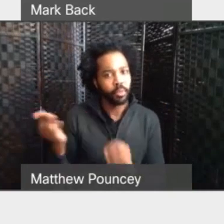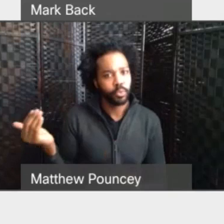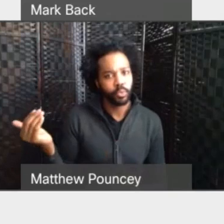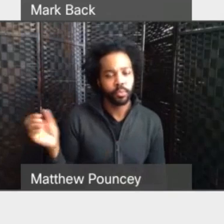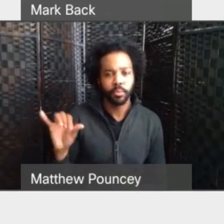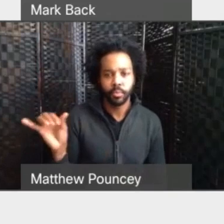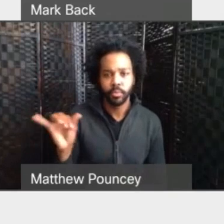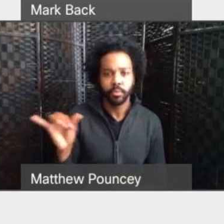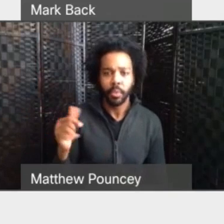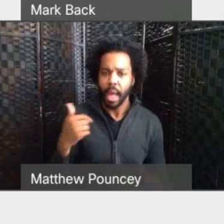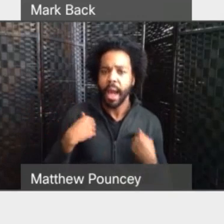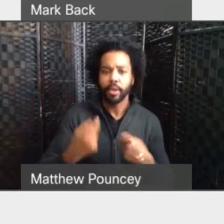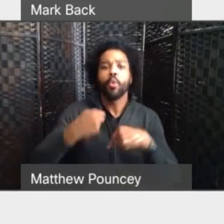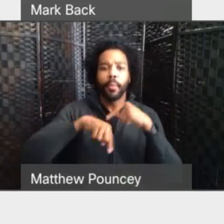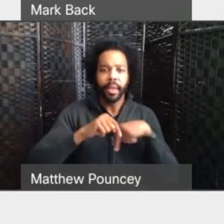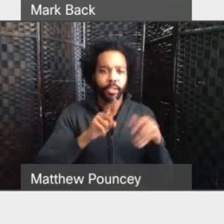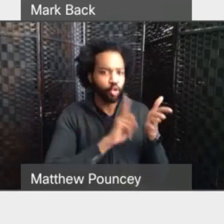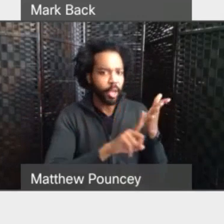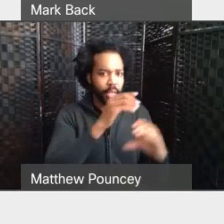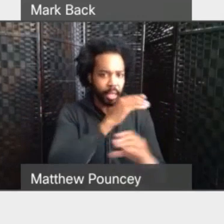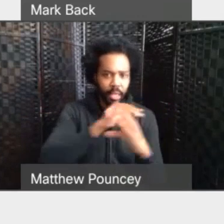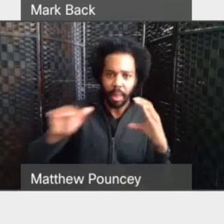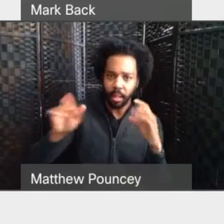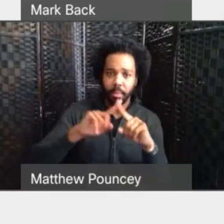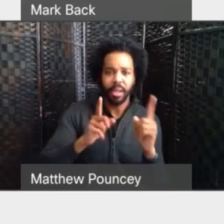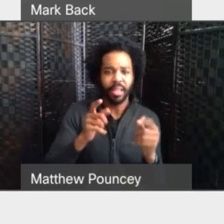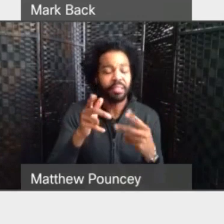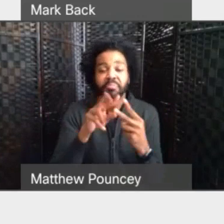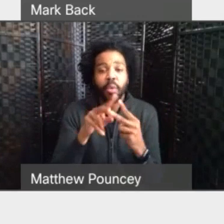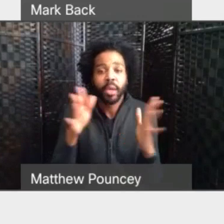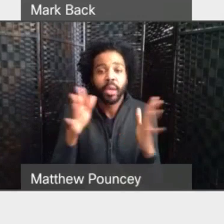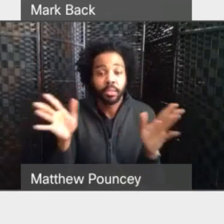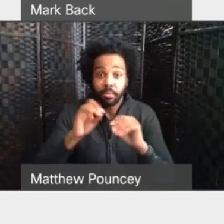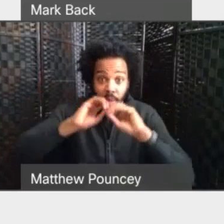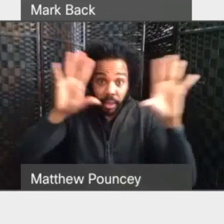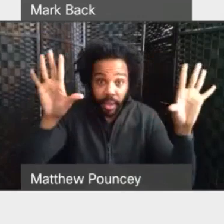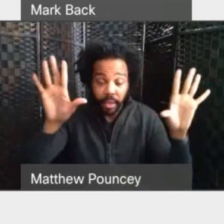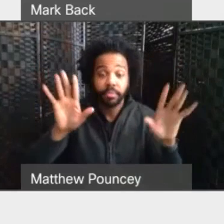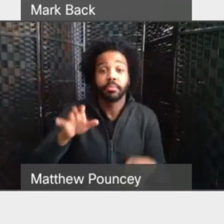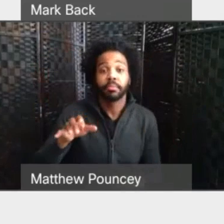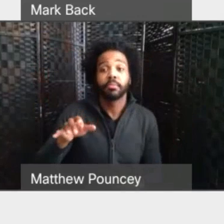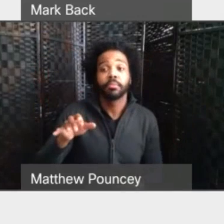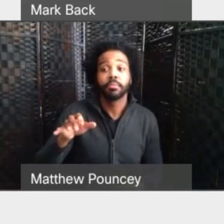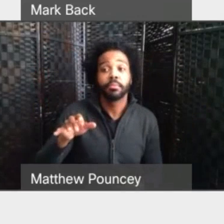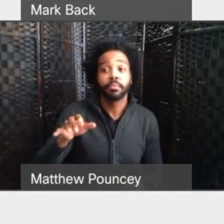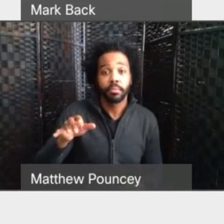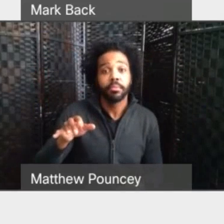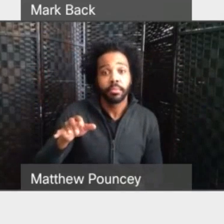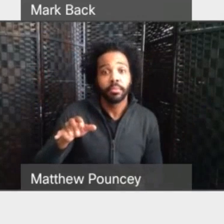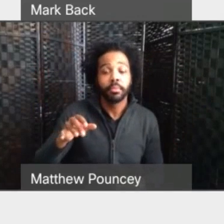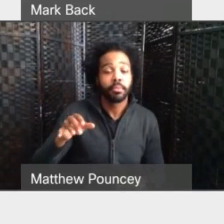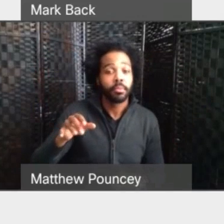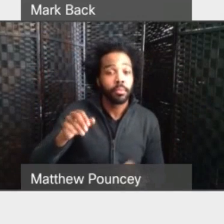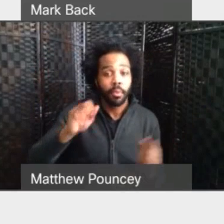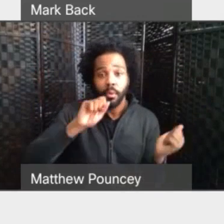I'll go back and look at the communication that was sent, but either way, just to clarify, it is all. Now, I